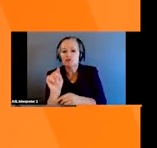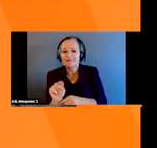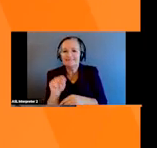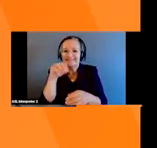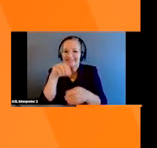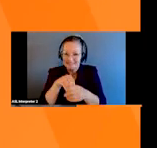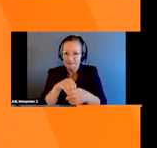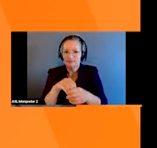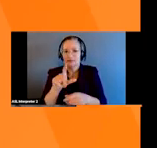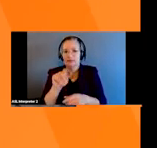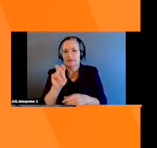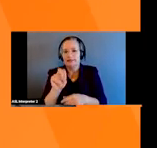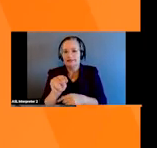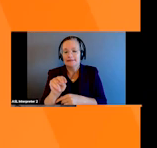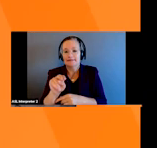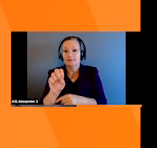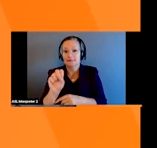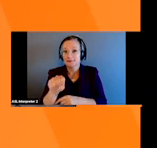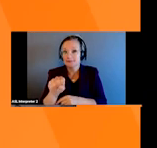Cool.